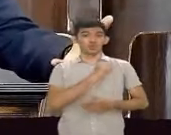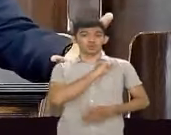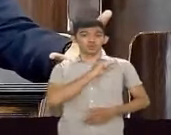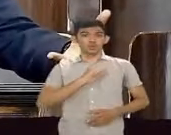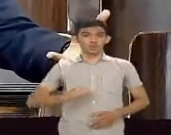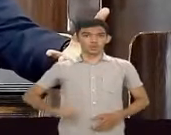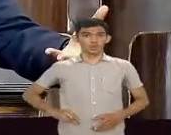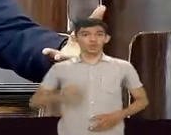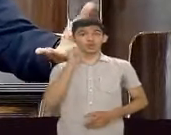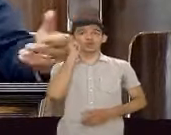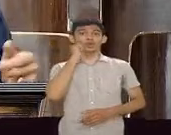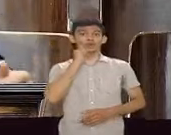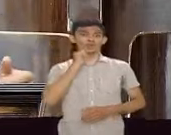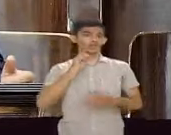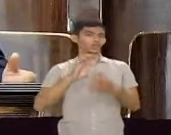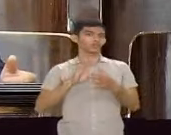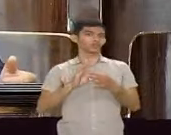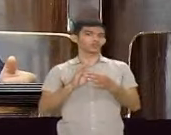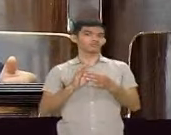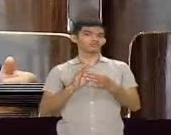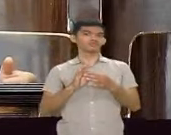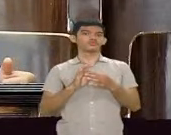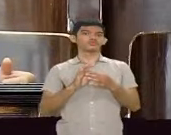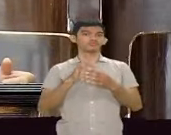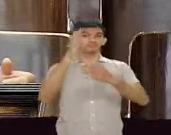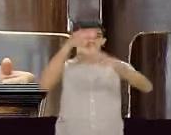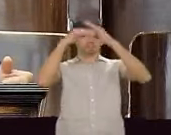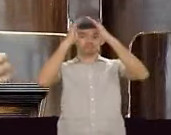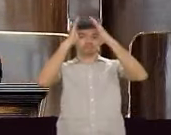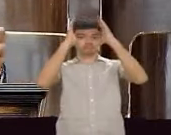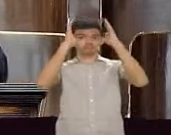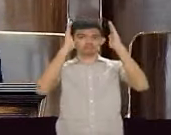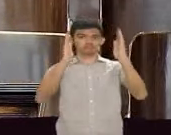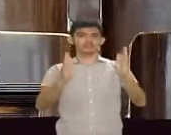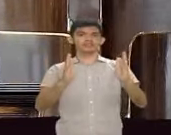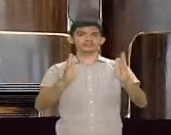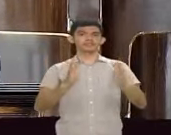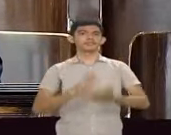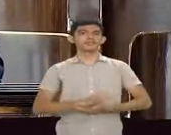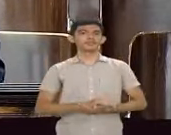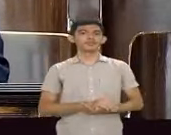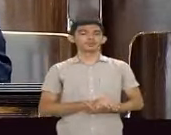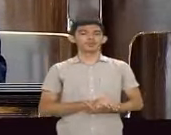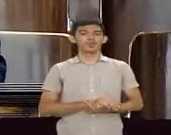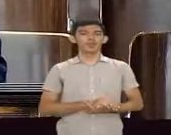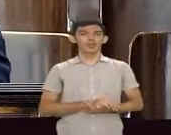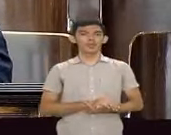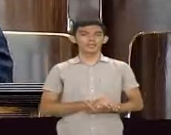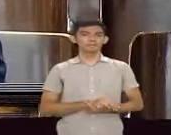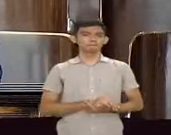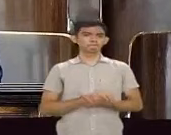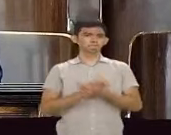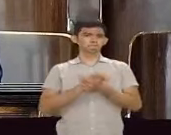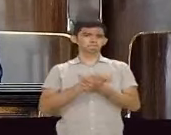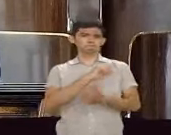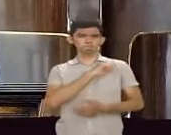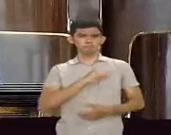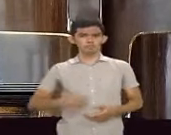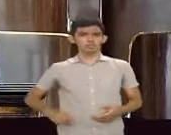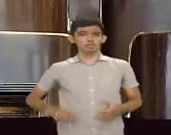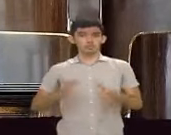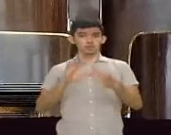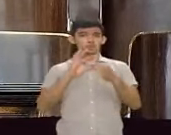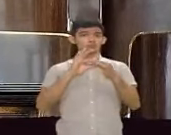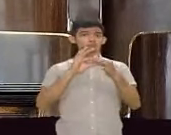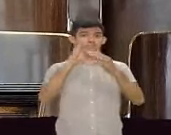of Heaven. But you know what? This Queen of Heaven is not really new.